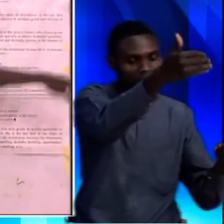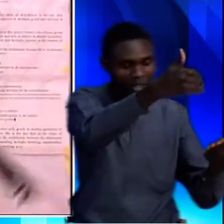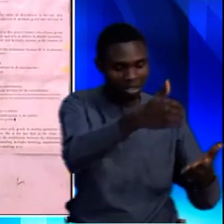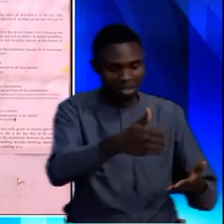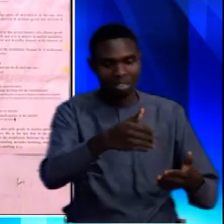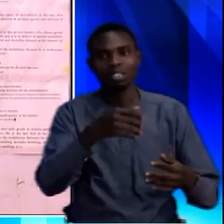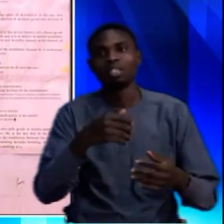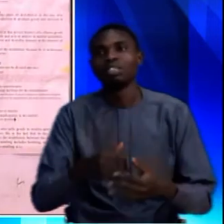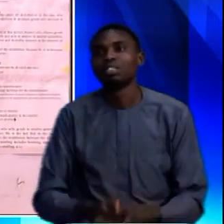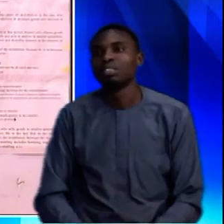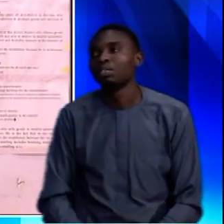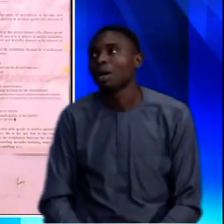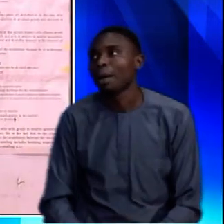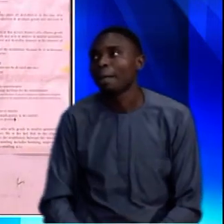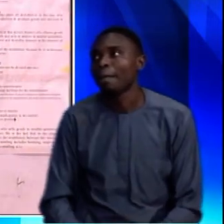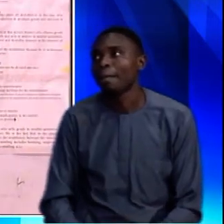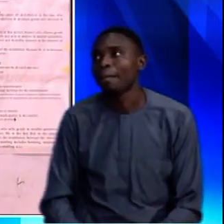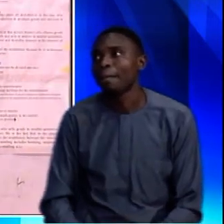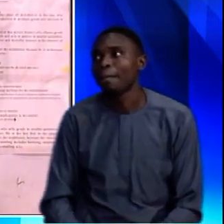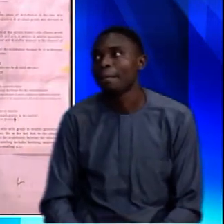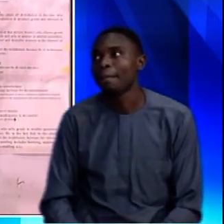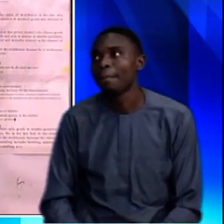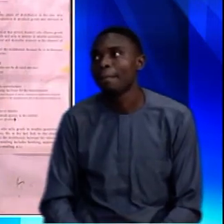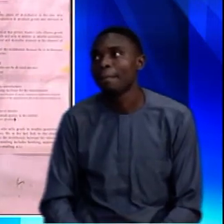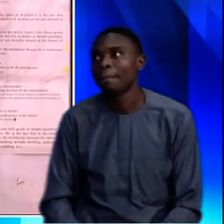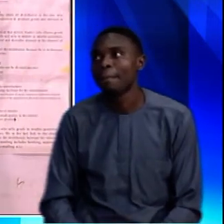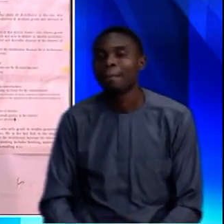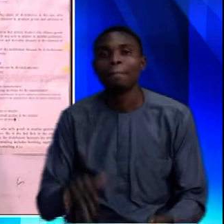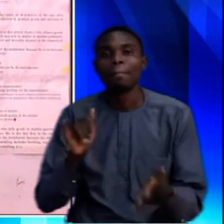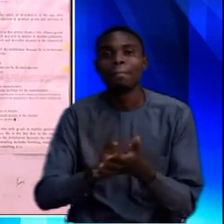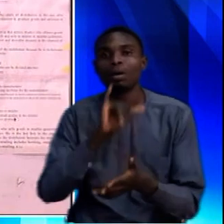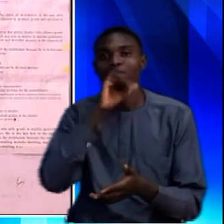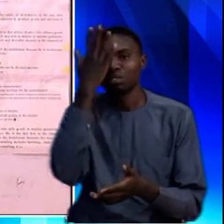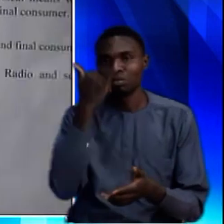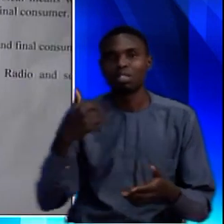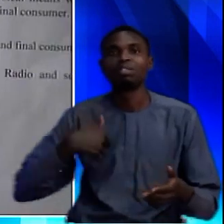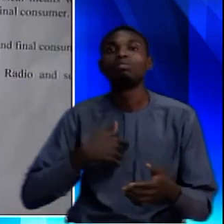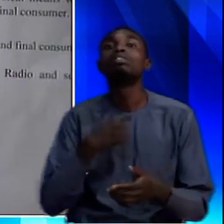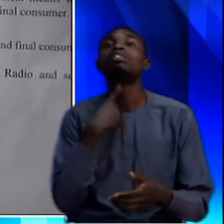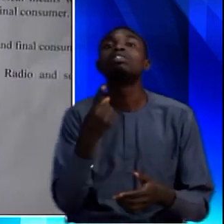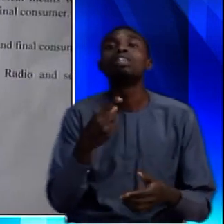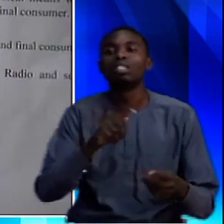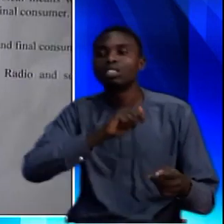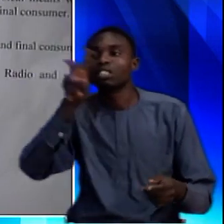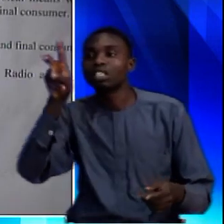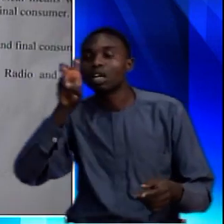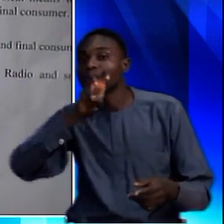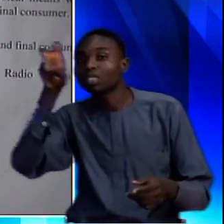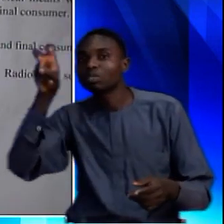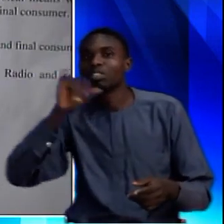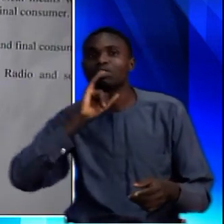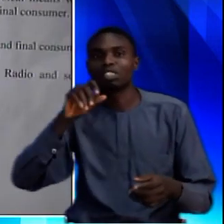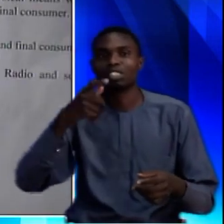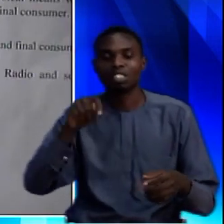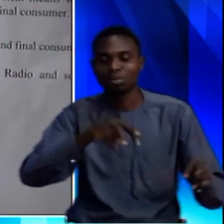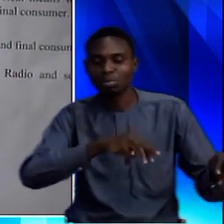The means of transportation. That is why they say transportation means the movement of finished goods from that producer down to the wholesaler, or